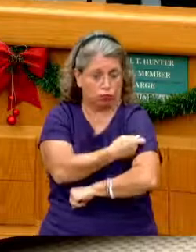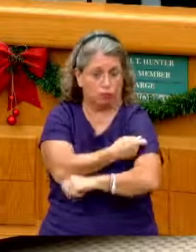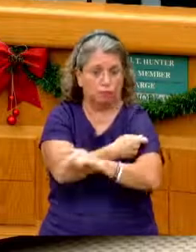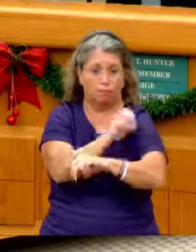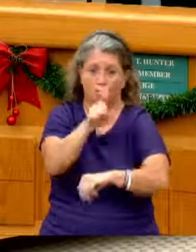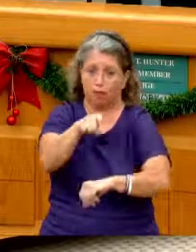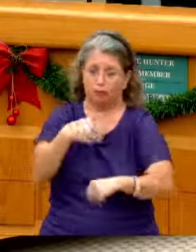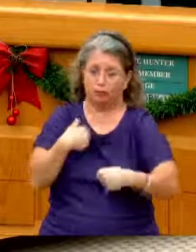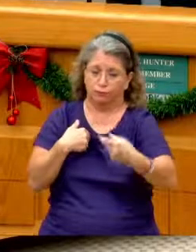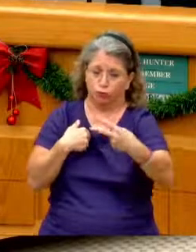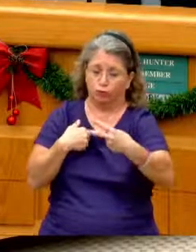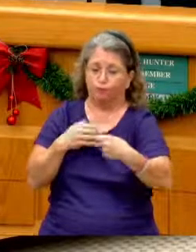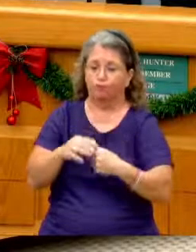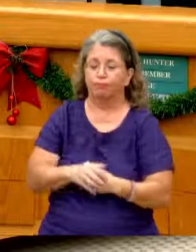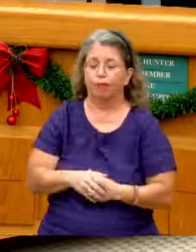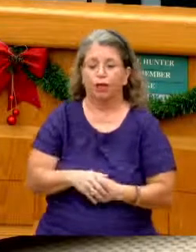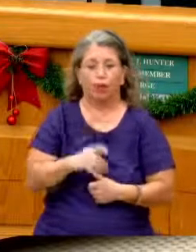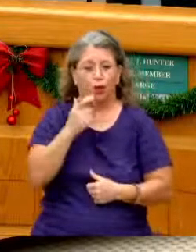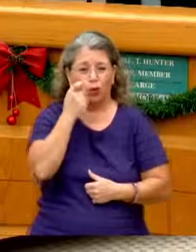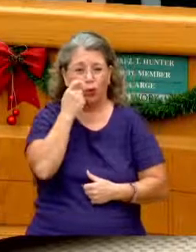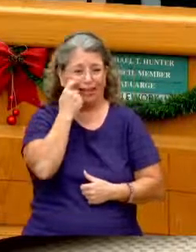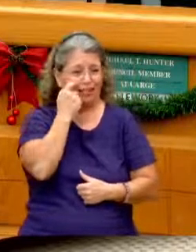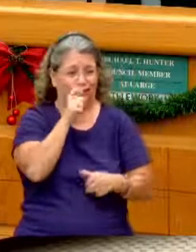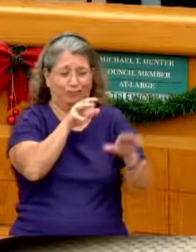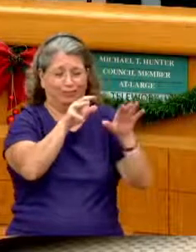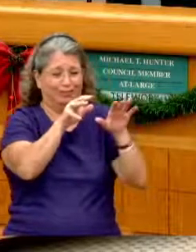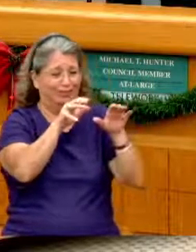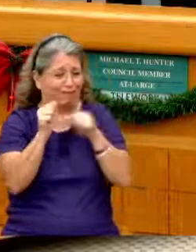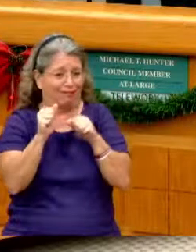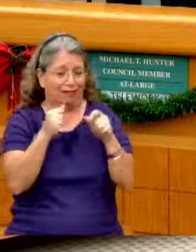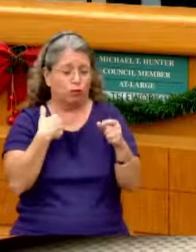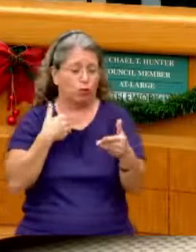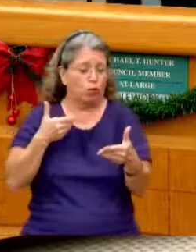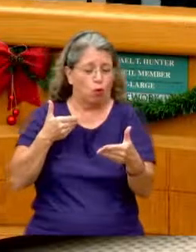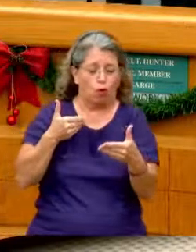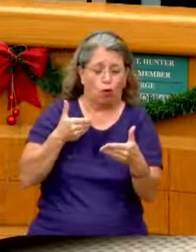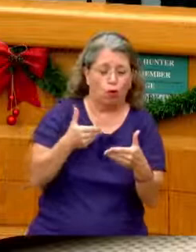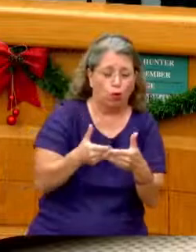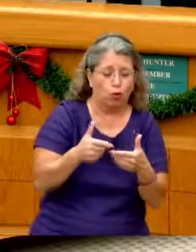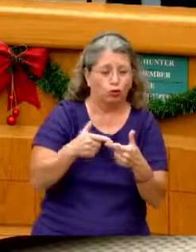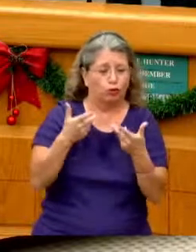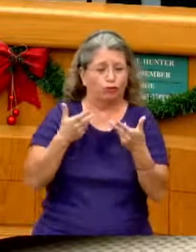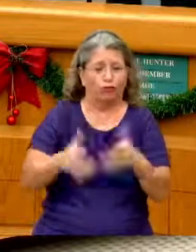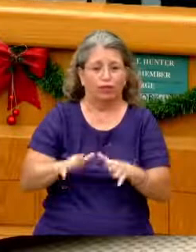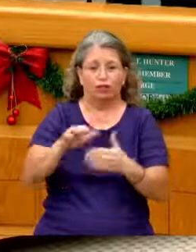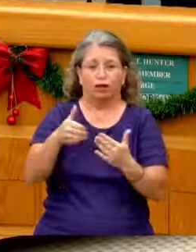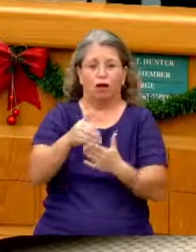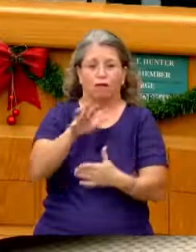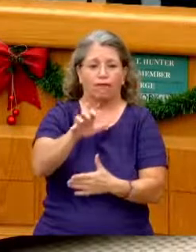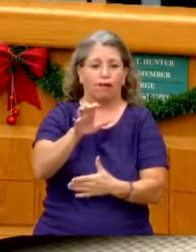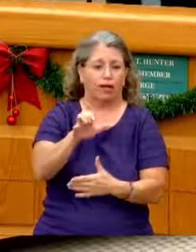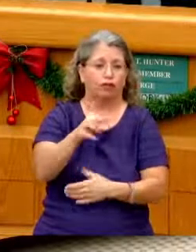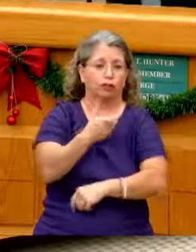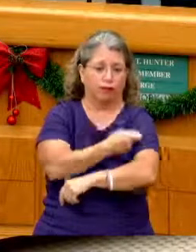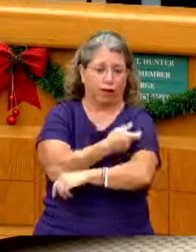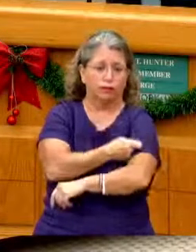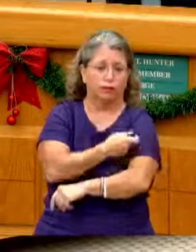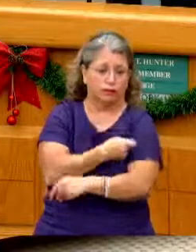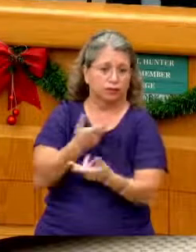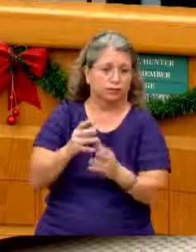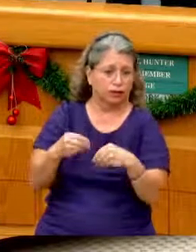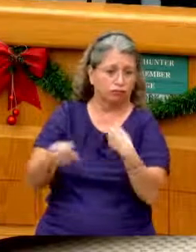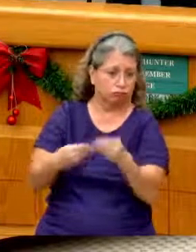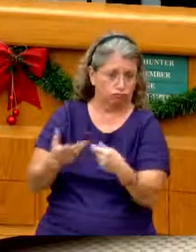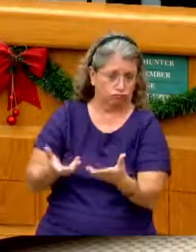said, when I left a few minutes ago, we were nearing the 500 doses that we had received, and so we were very excited